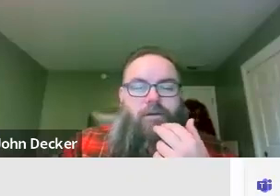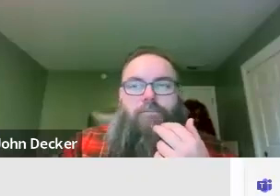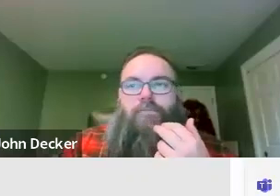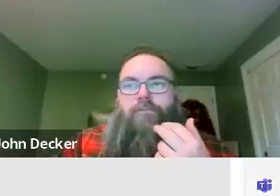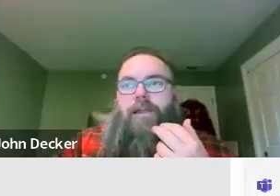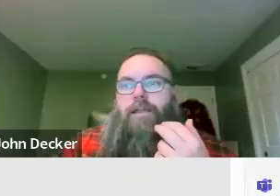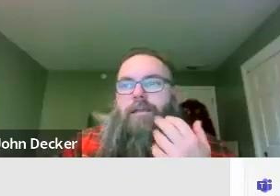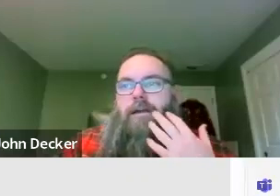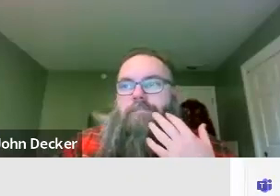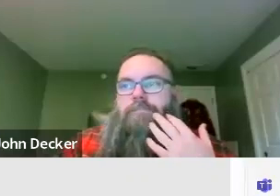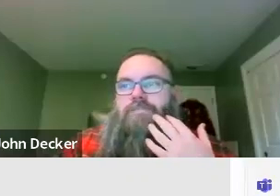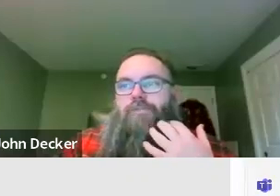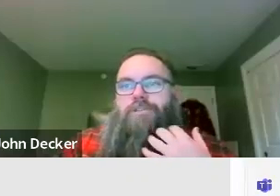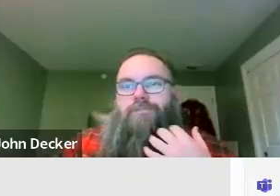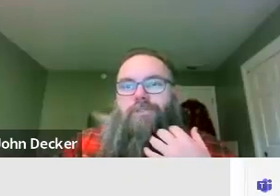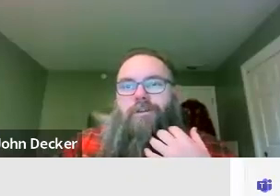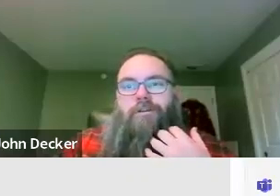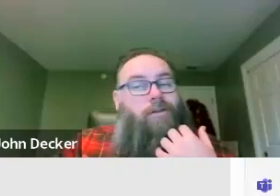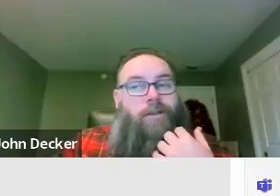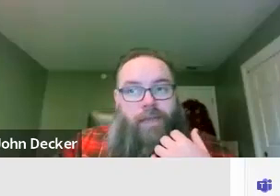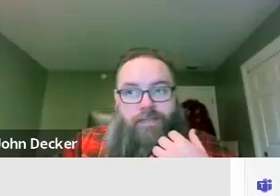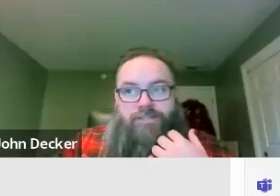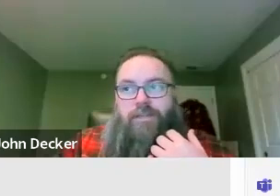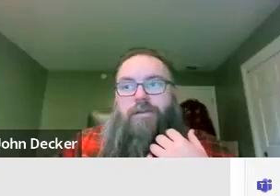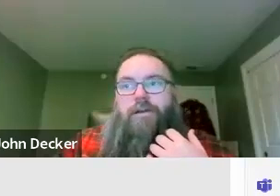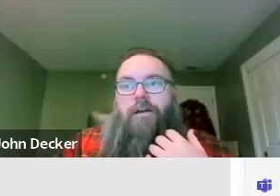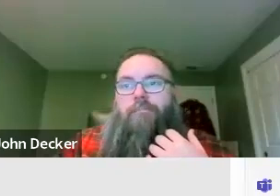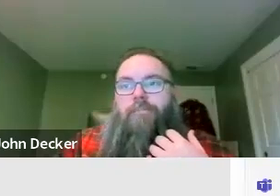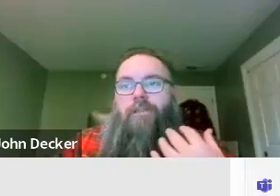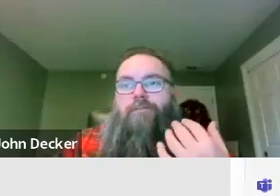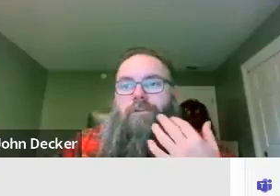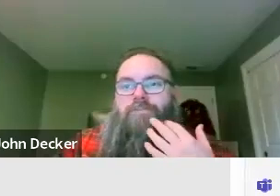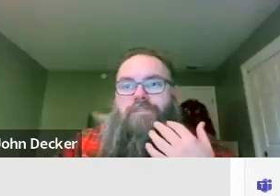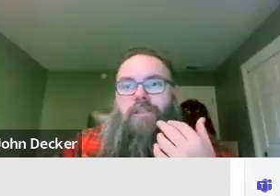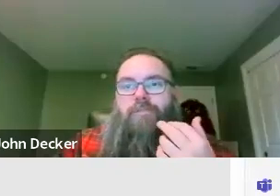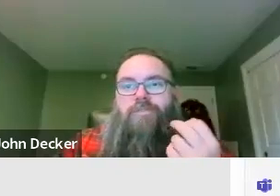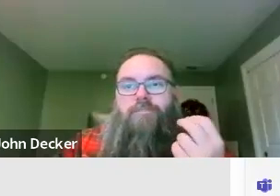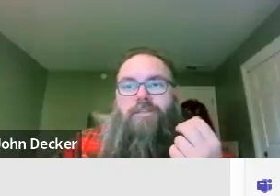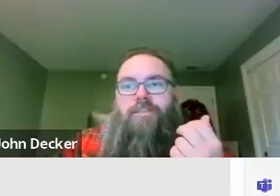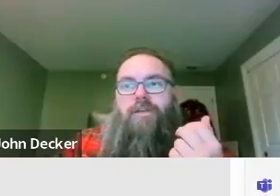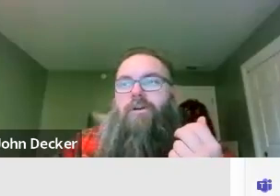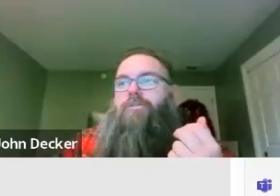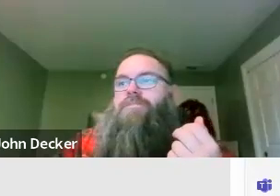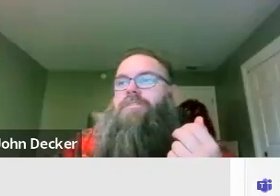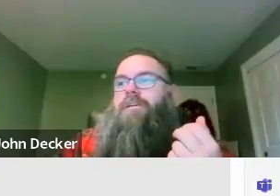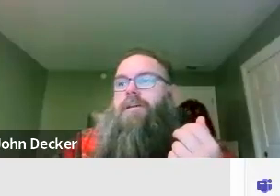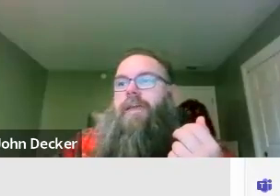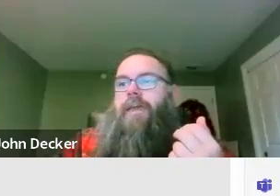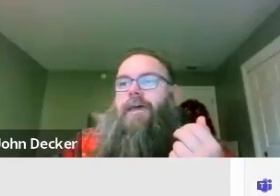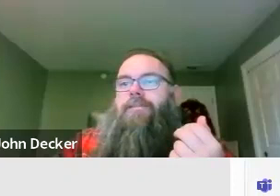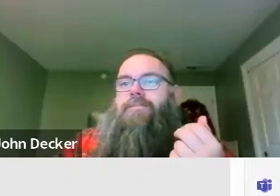that are providing supports for their aging loved ones with developmental disabilities in their